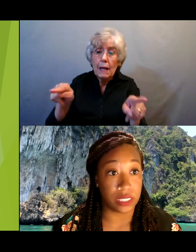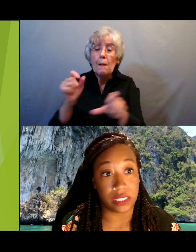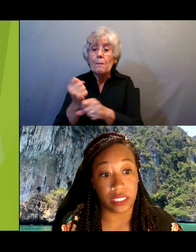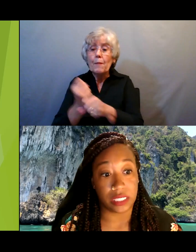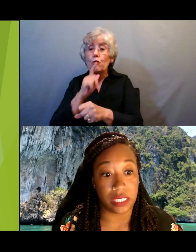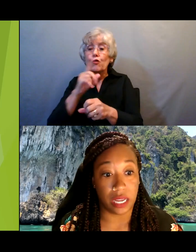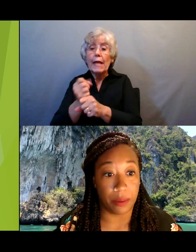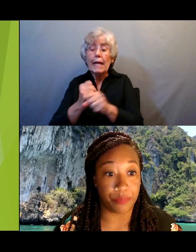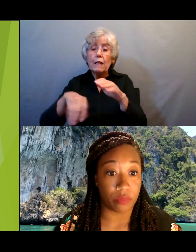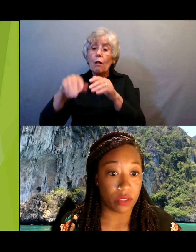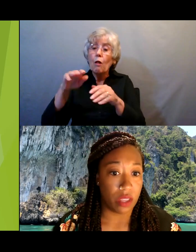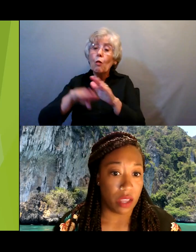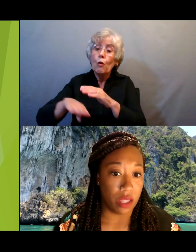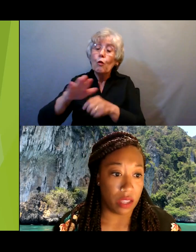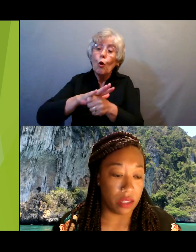local assistance.